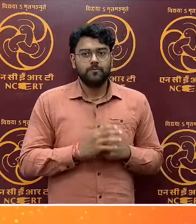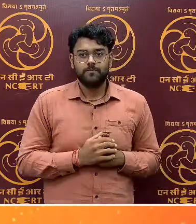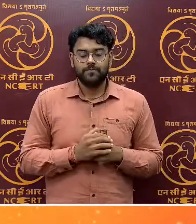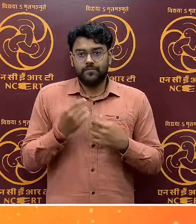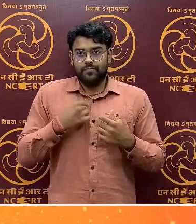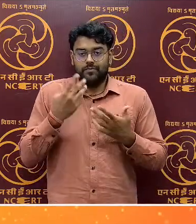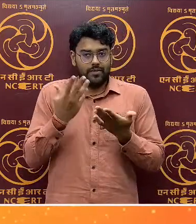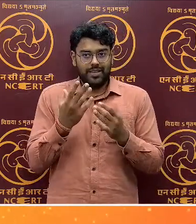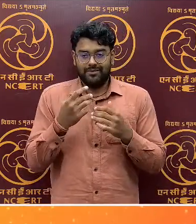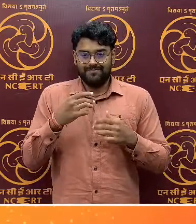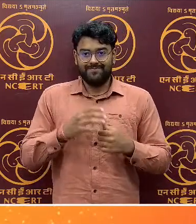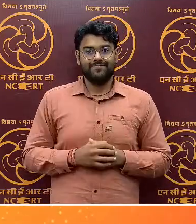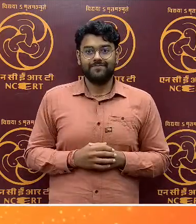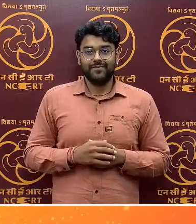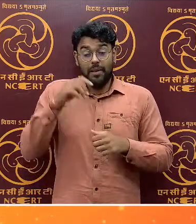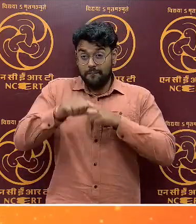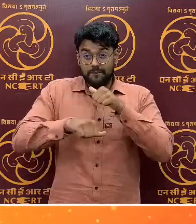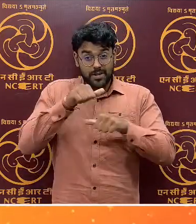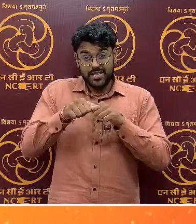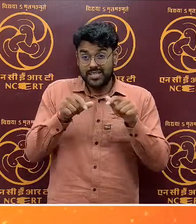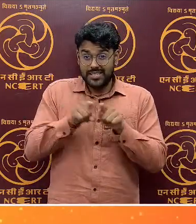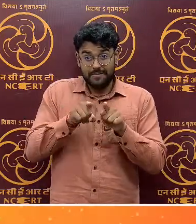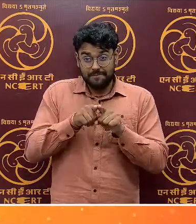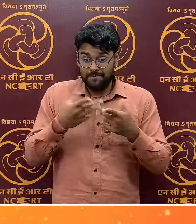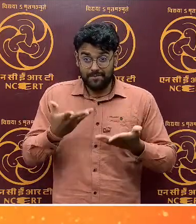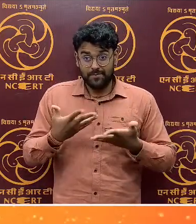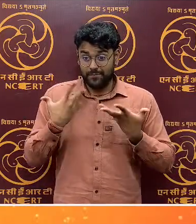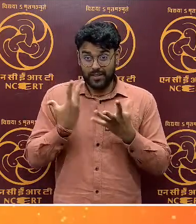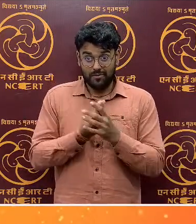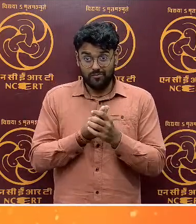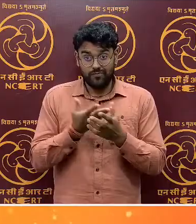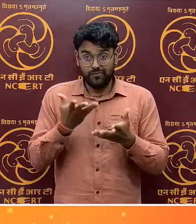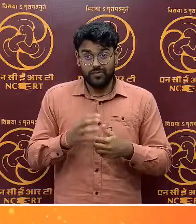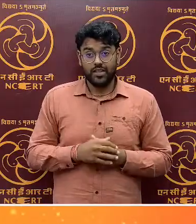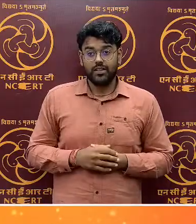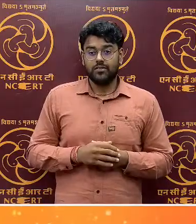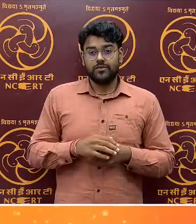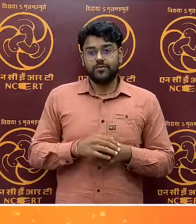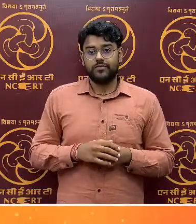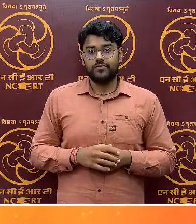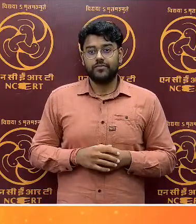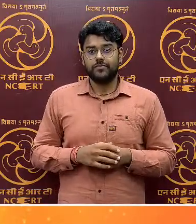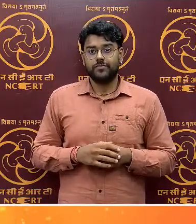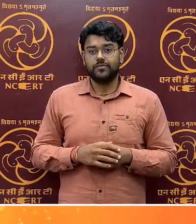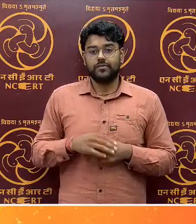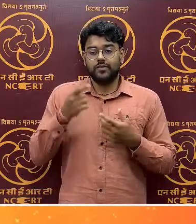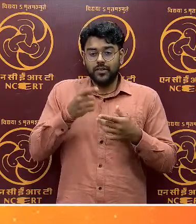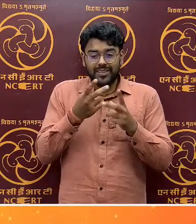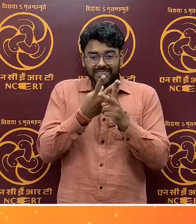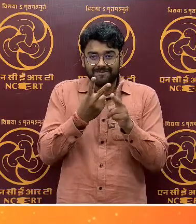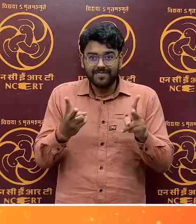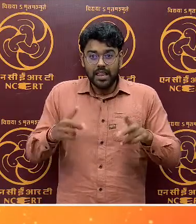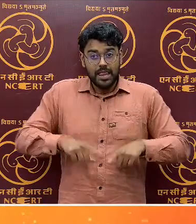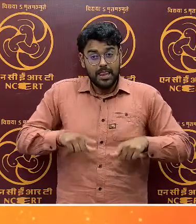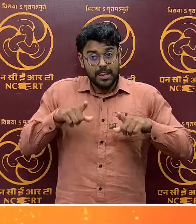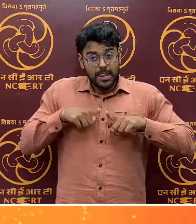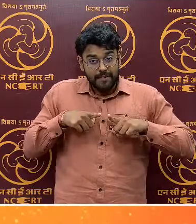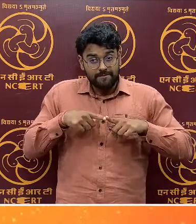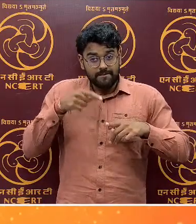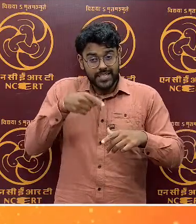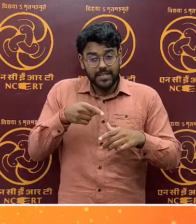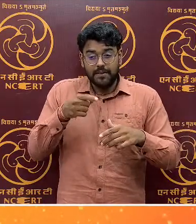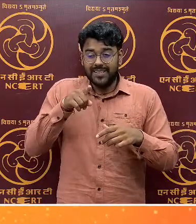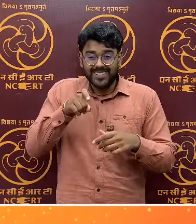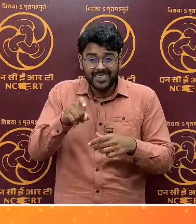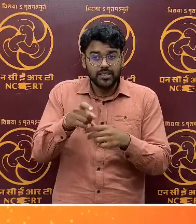it is one of those processes that we take up to characterize the living organisms.